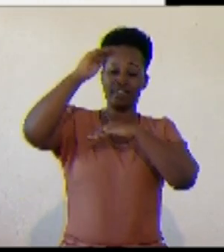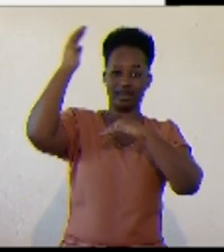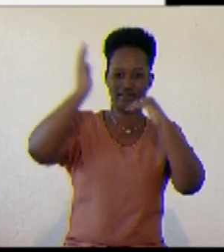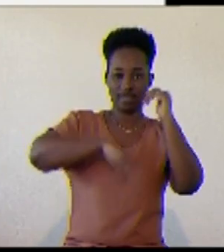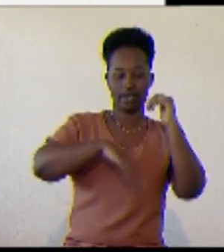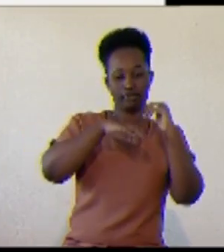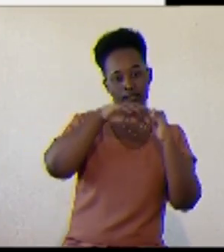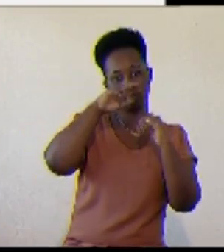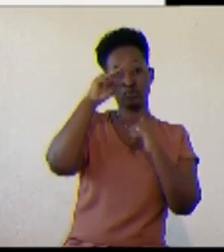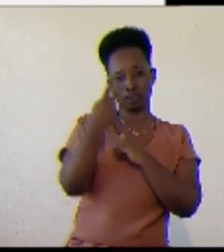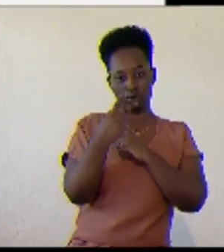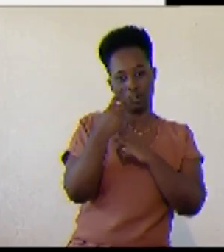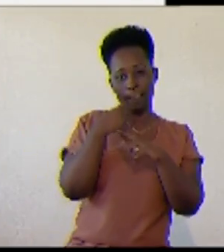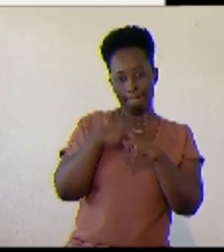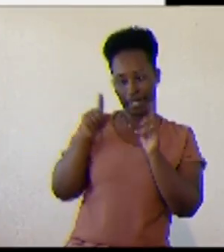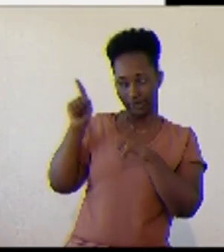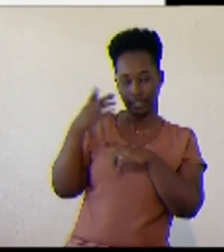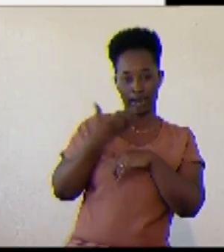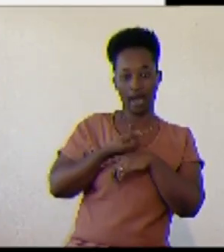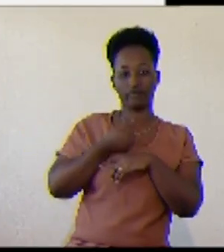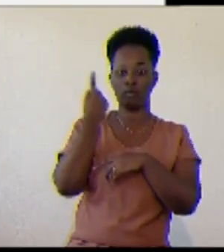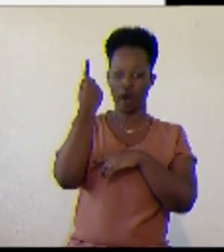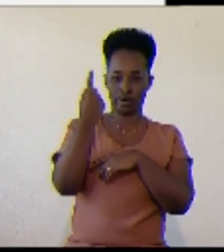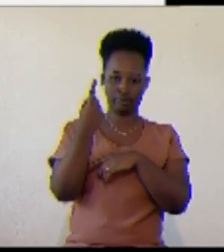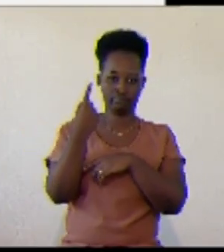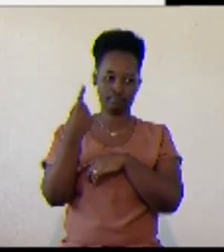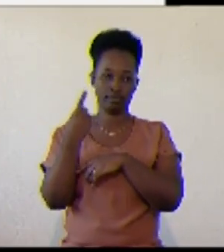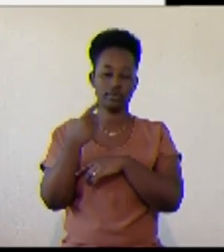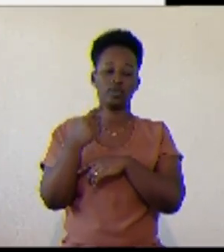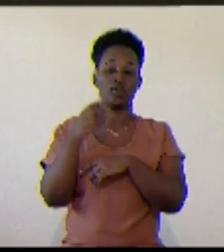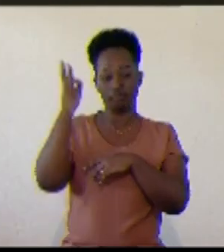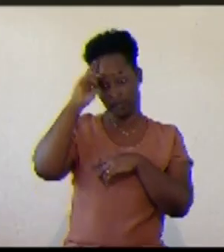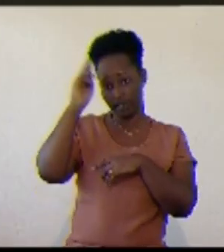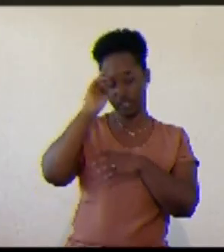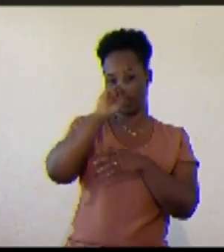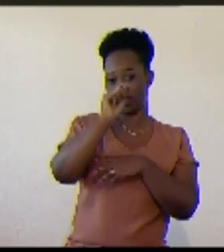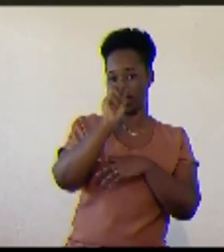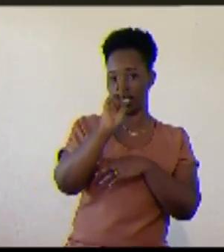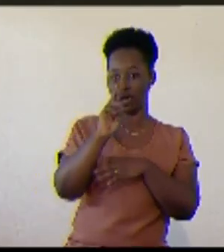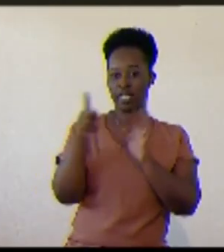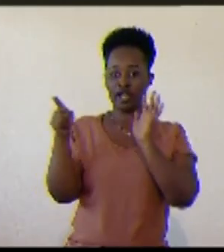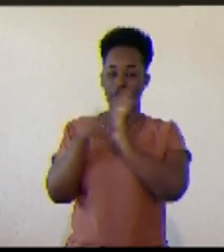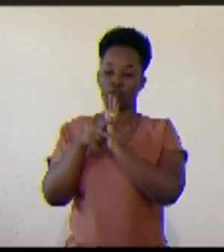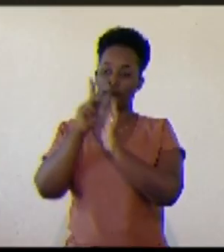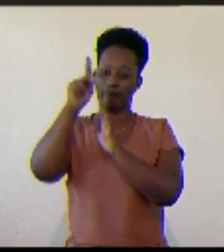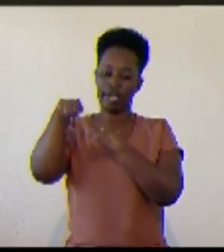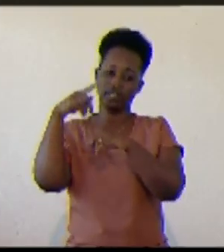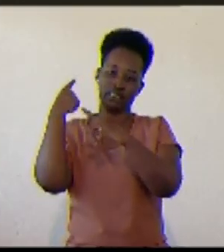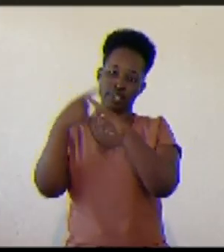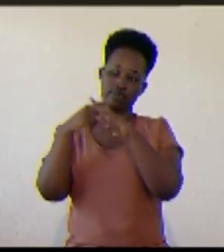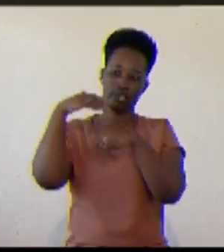Remember, total revenue is price times output. Here, total revenue is price times